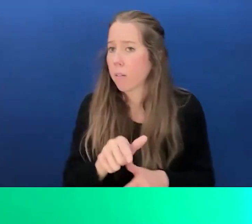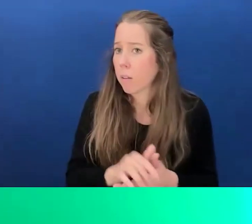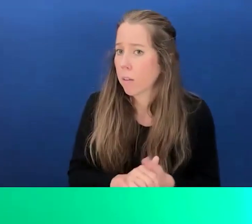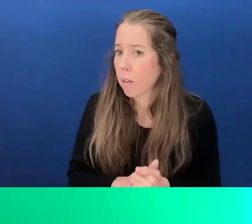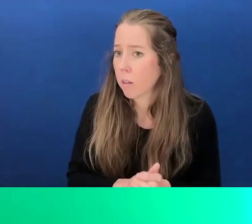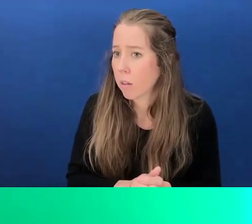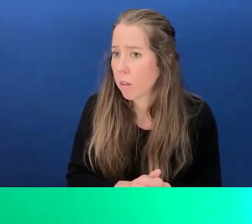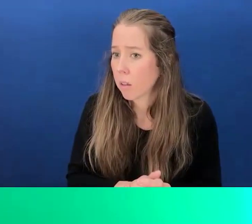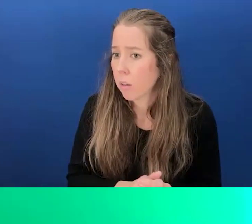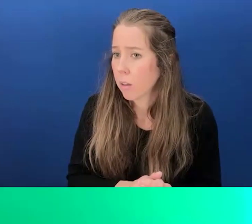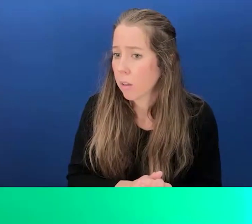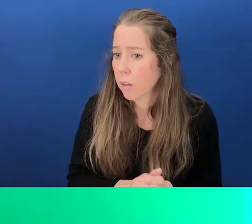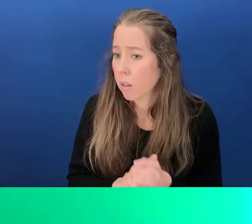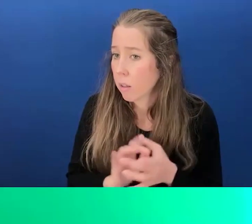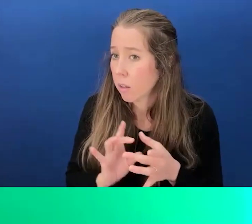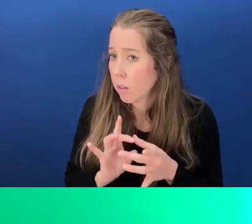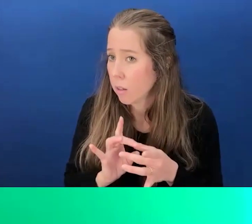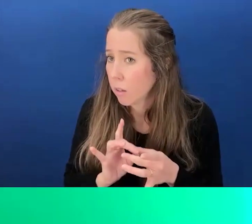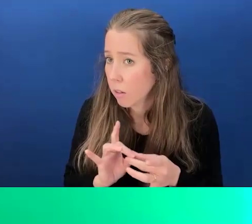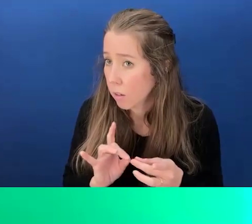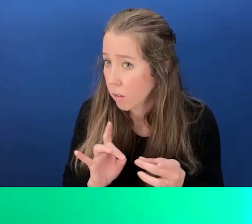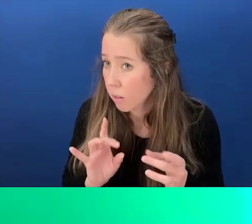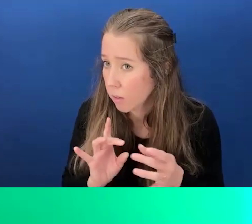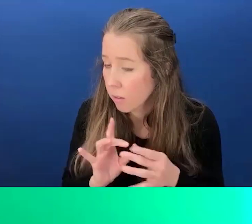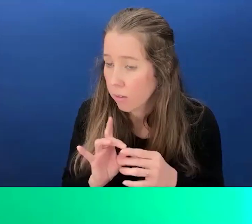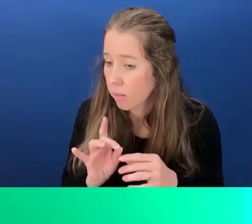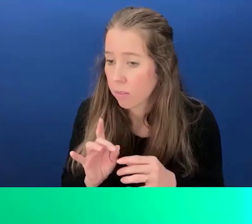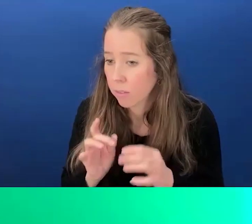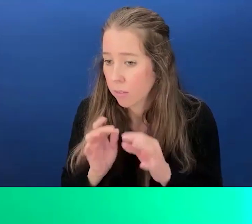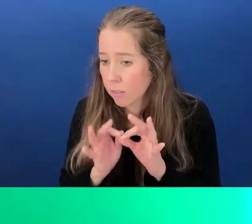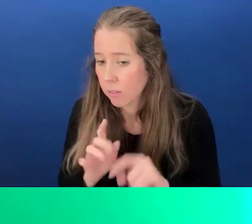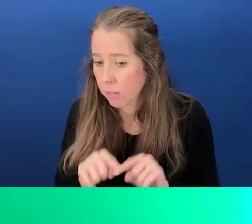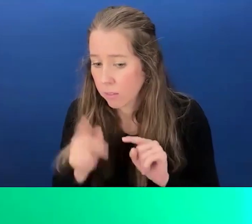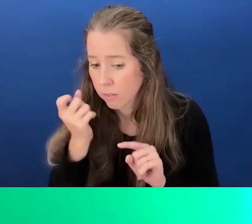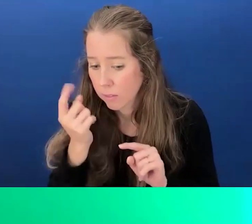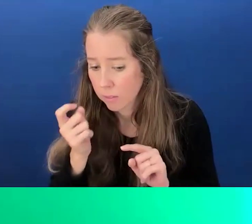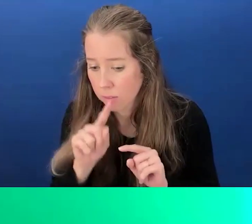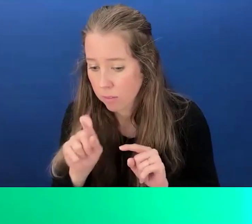be teaching methodology relatively new to AI because it's briefly